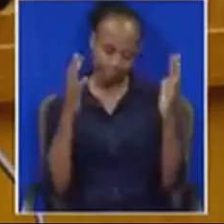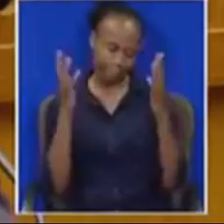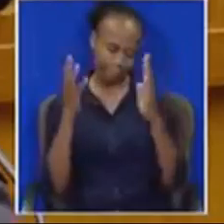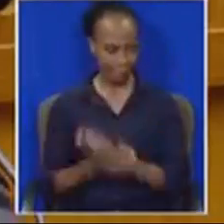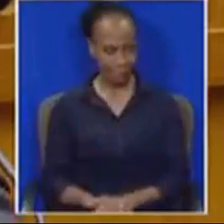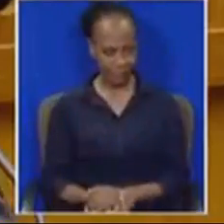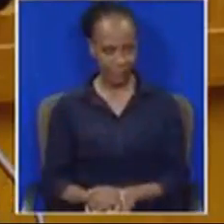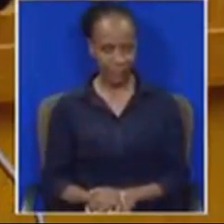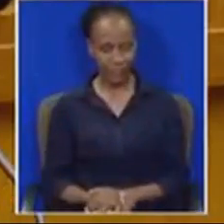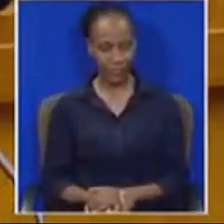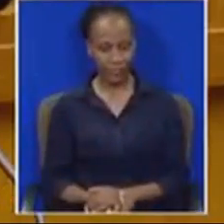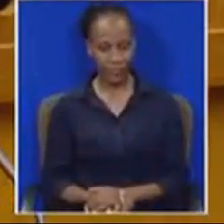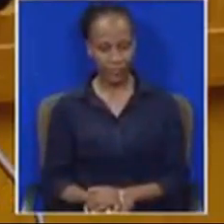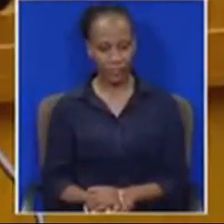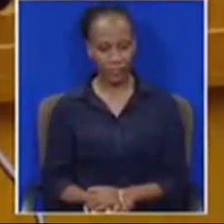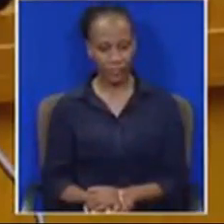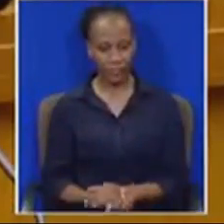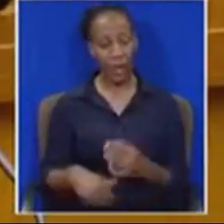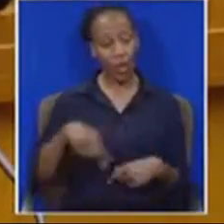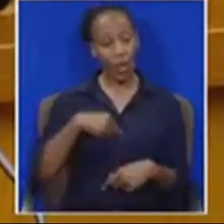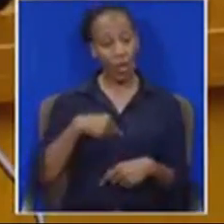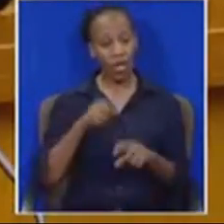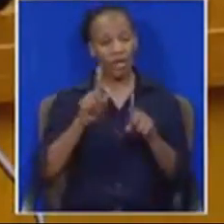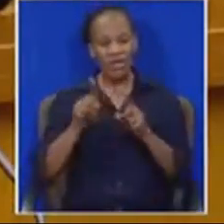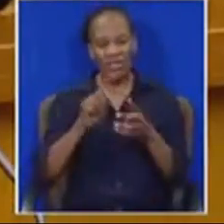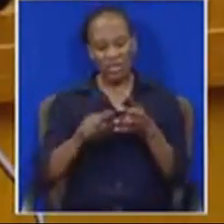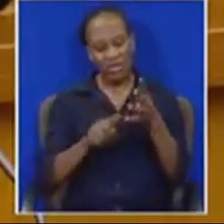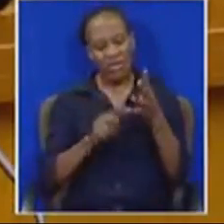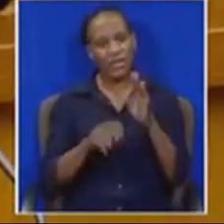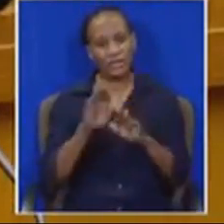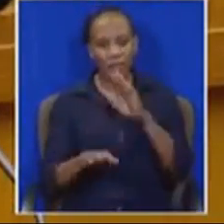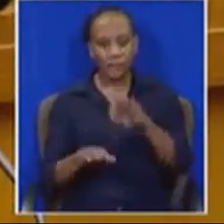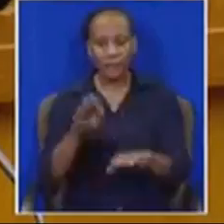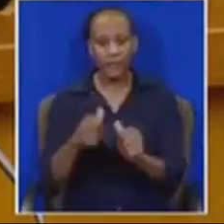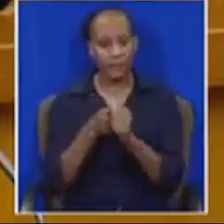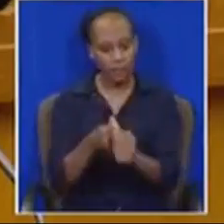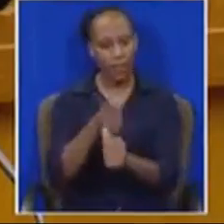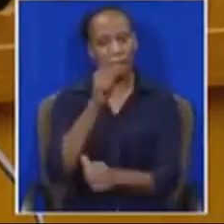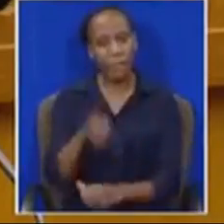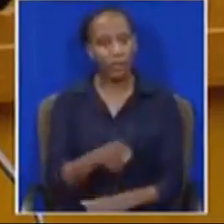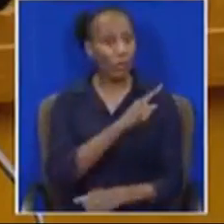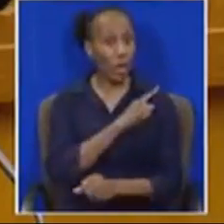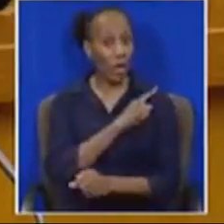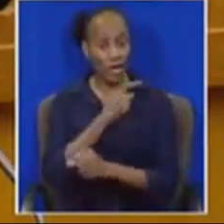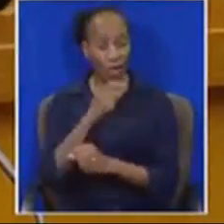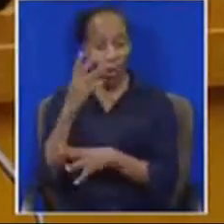We are going to embark on a number of measures to address the unemployment